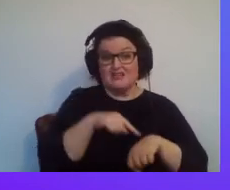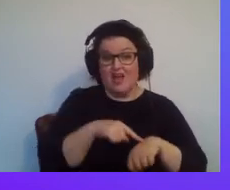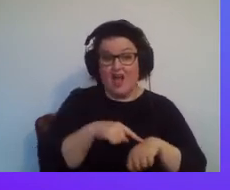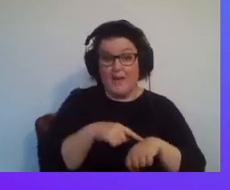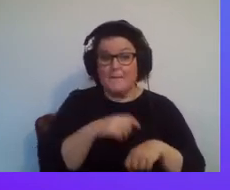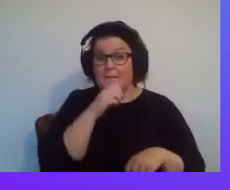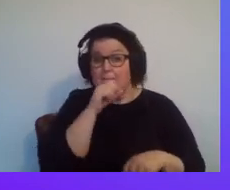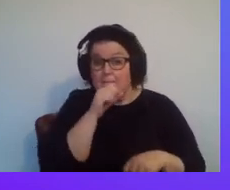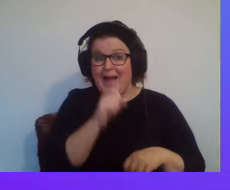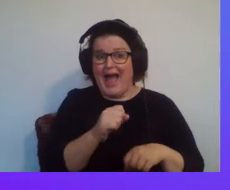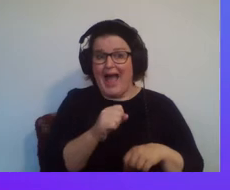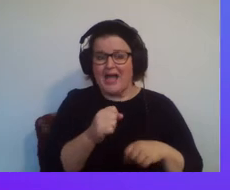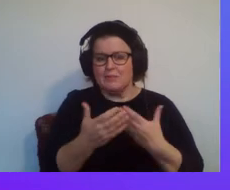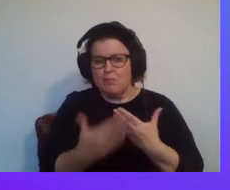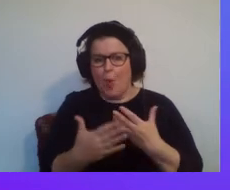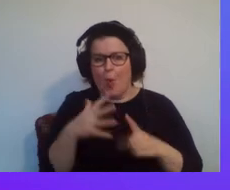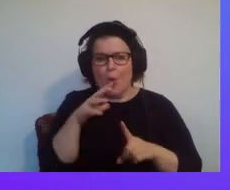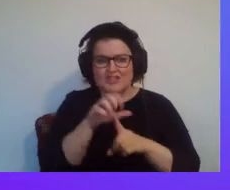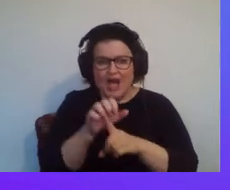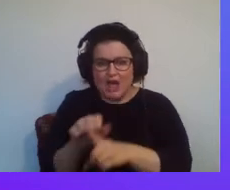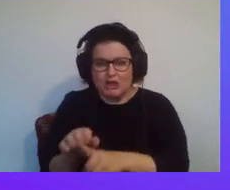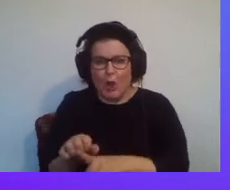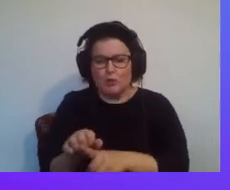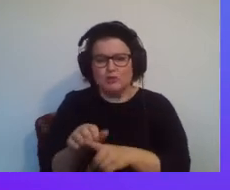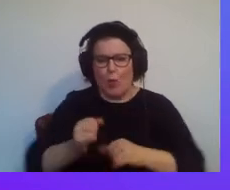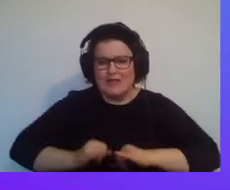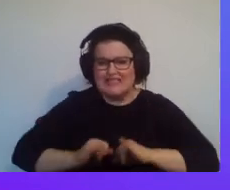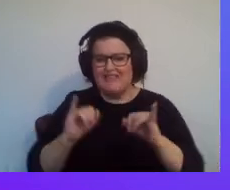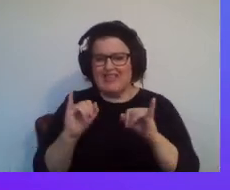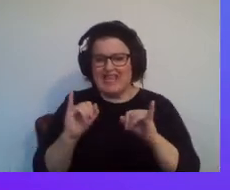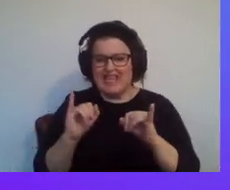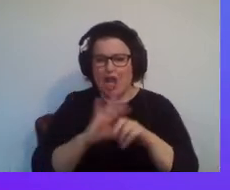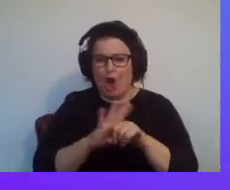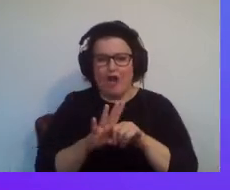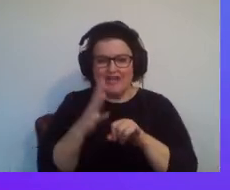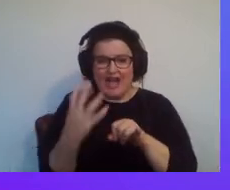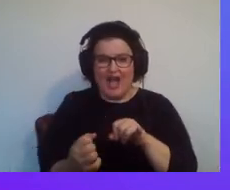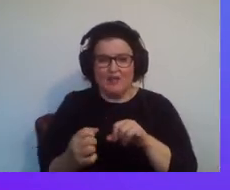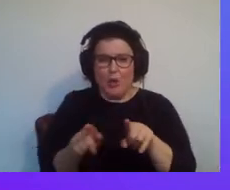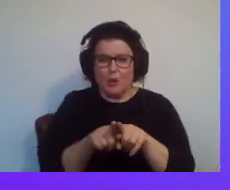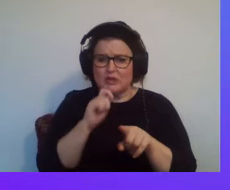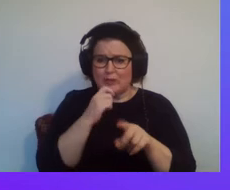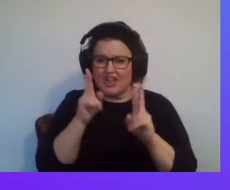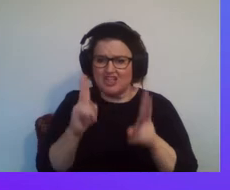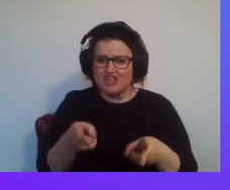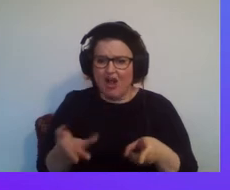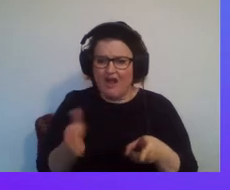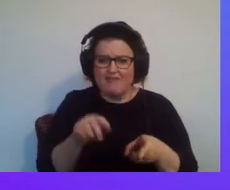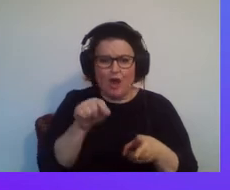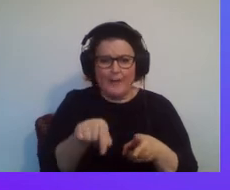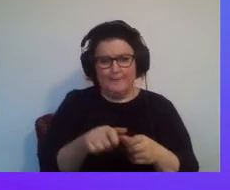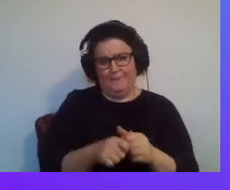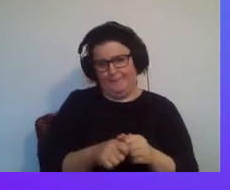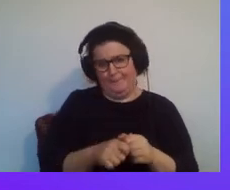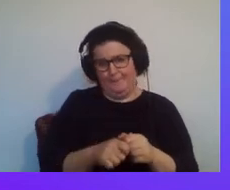and to have severe disease and to die from the disease. And if you're in particular parts of the country, in London, in the